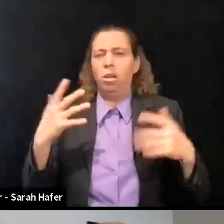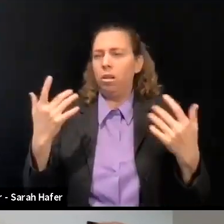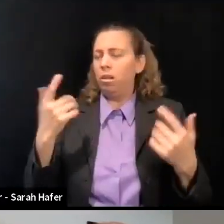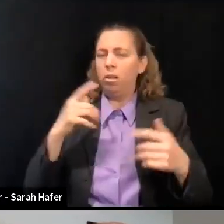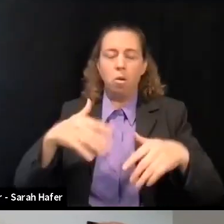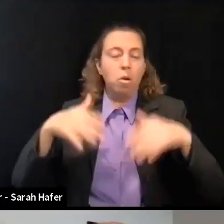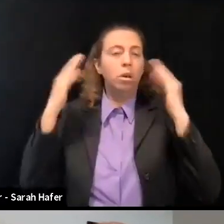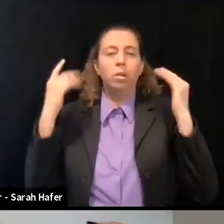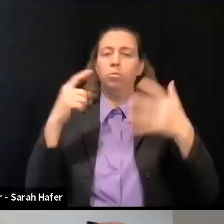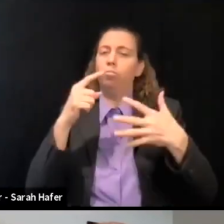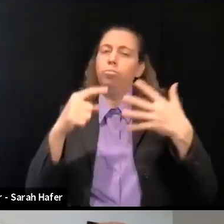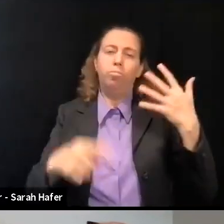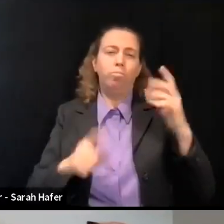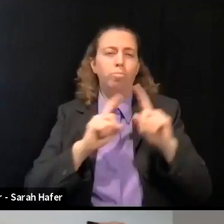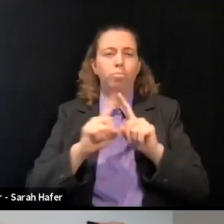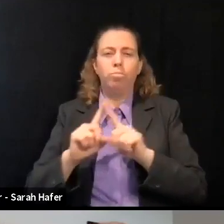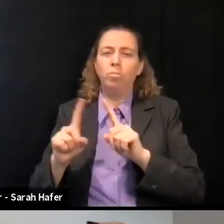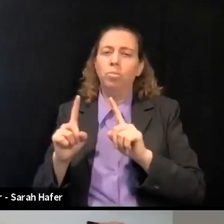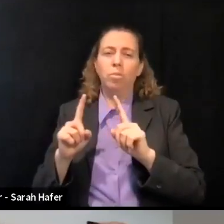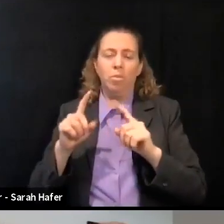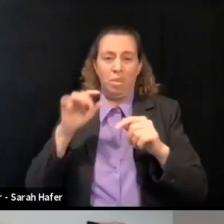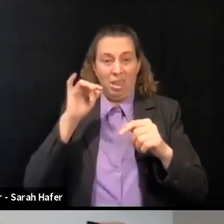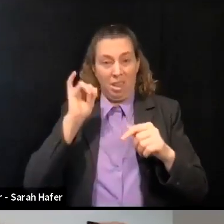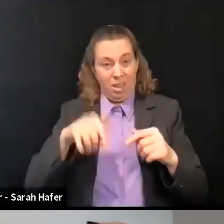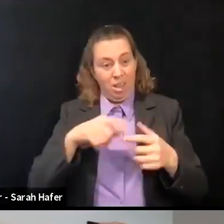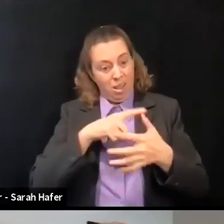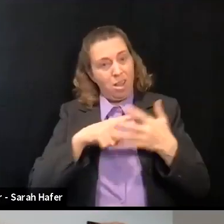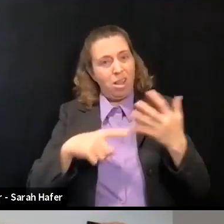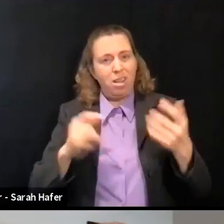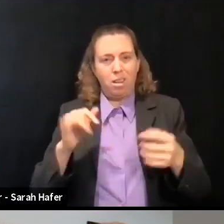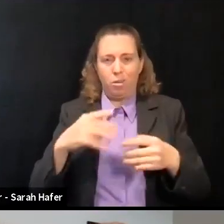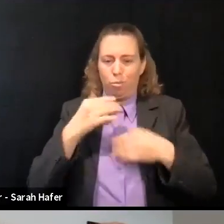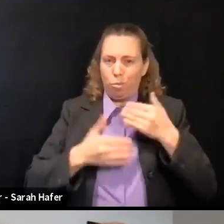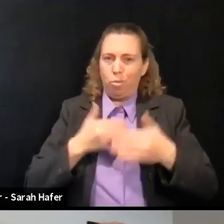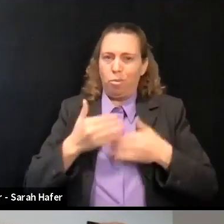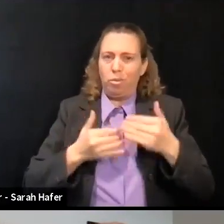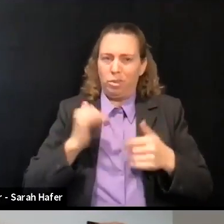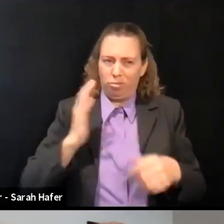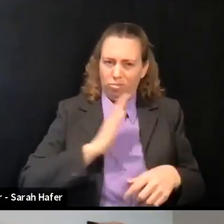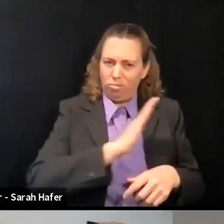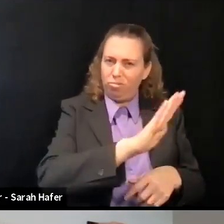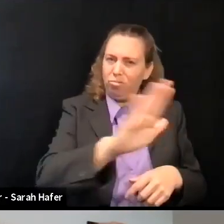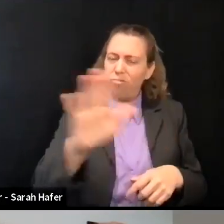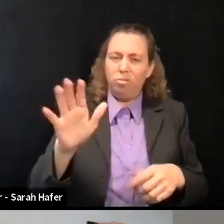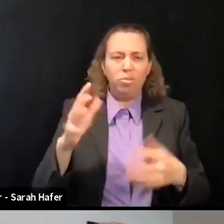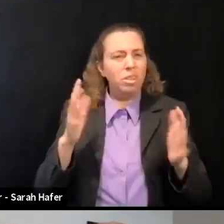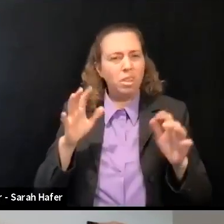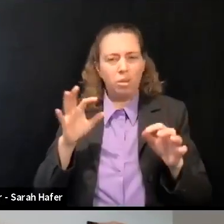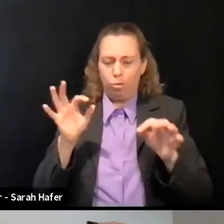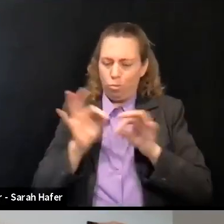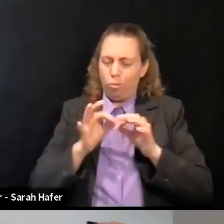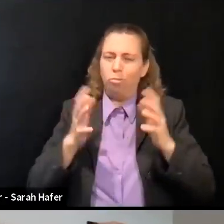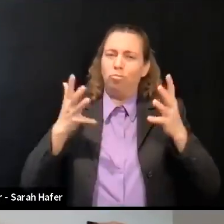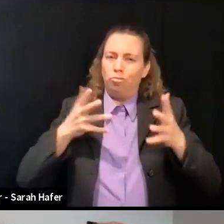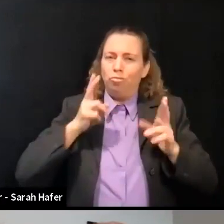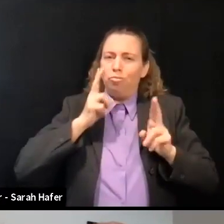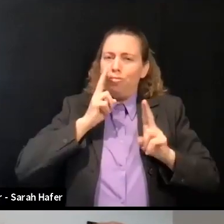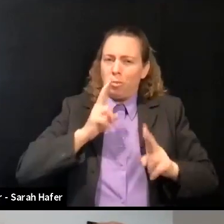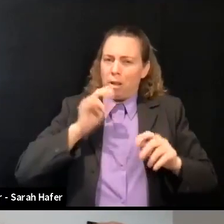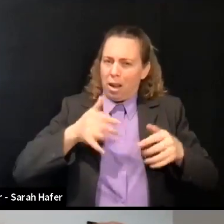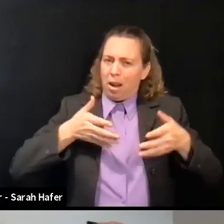be kind and compassionate to ourselves. Other recommendation that we usually do is, and we